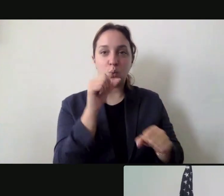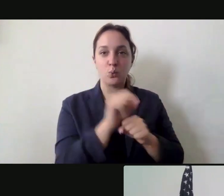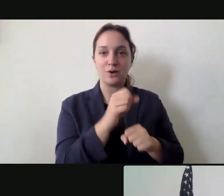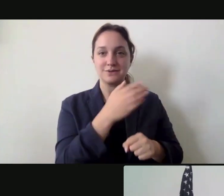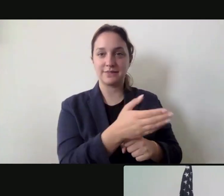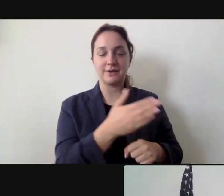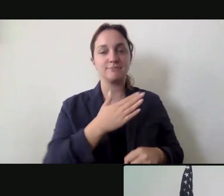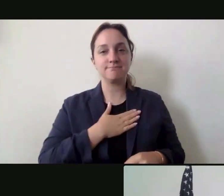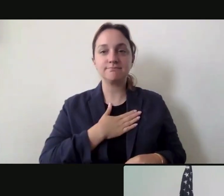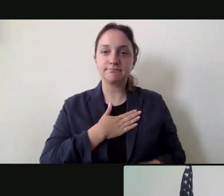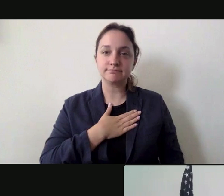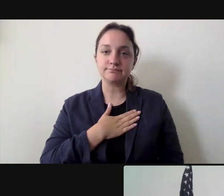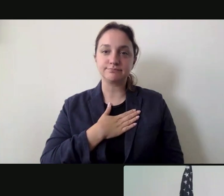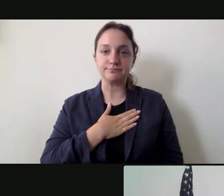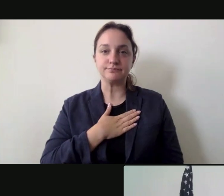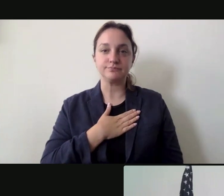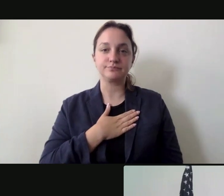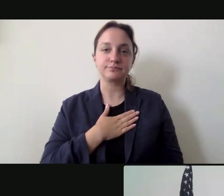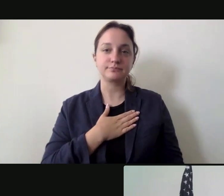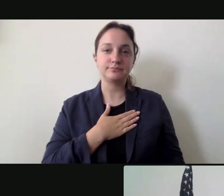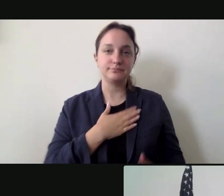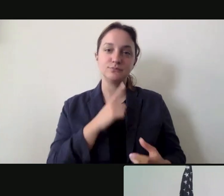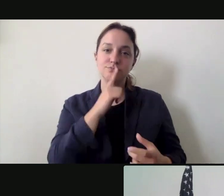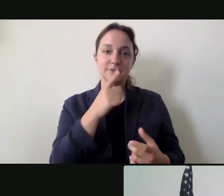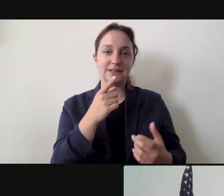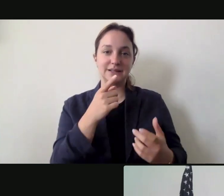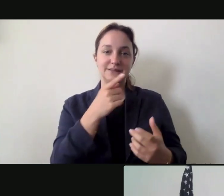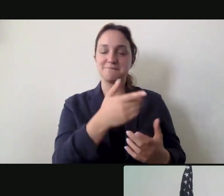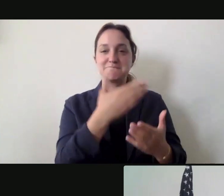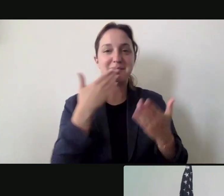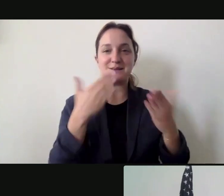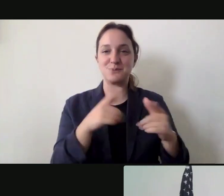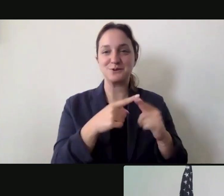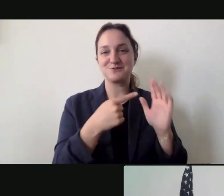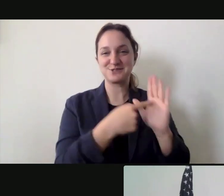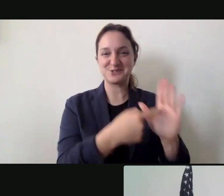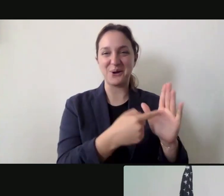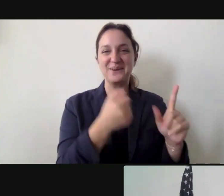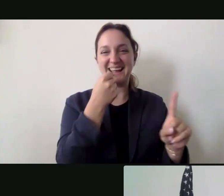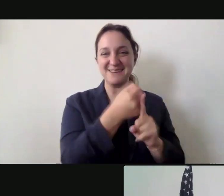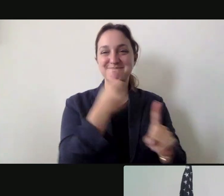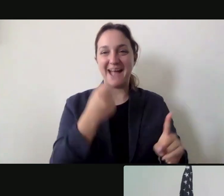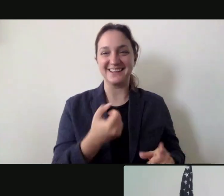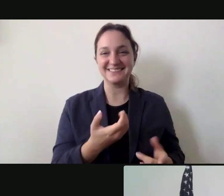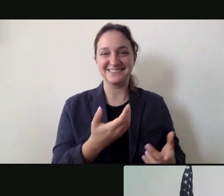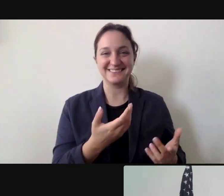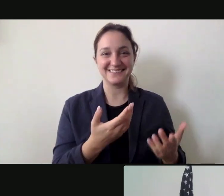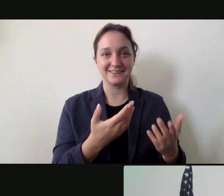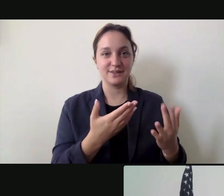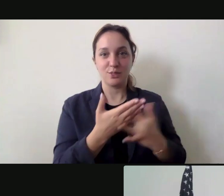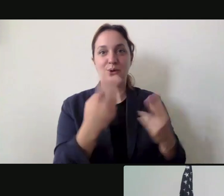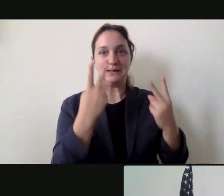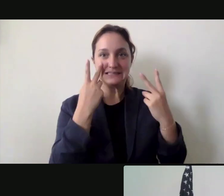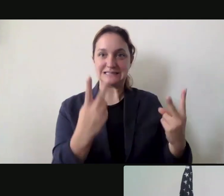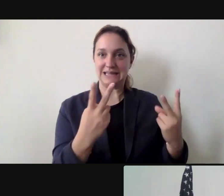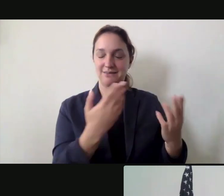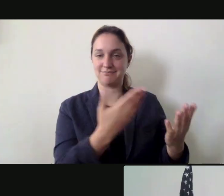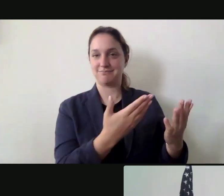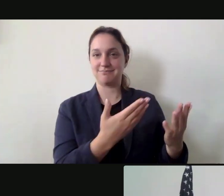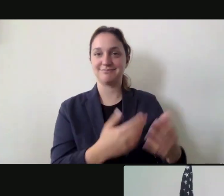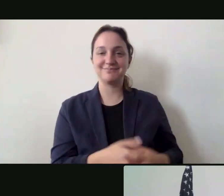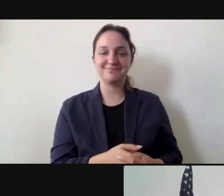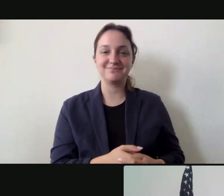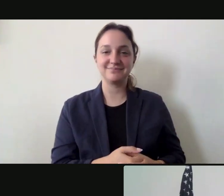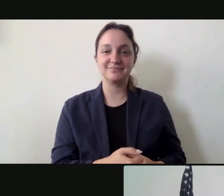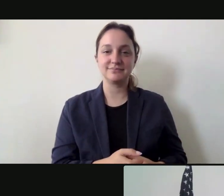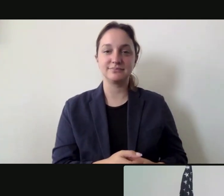So I can't think of a better way to illustrate impact than what you provided for us today. Eager